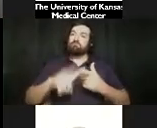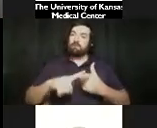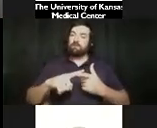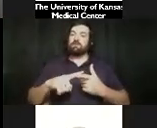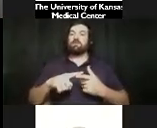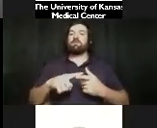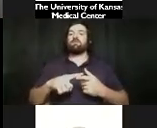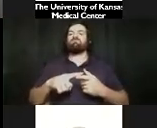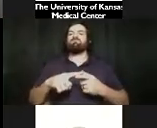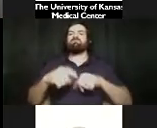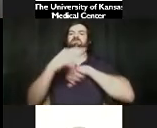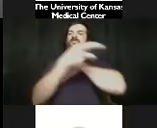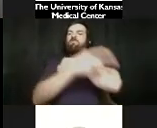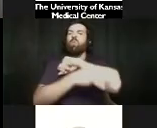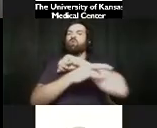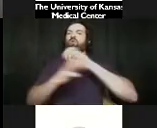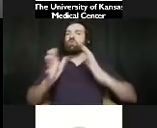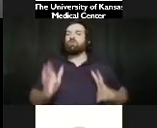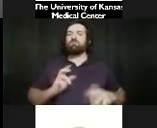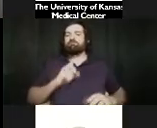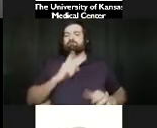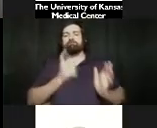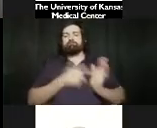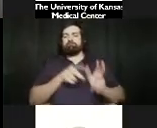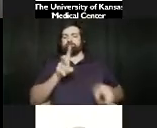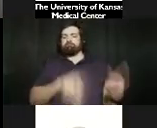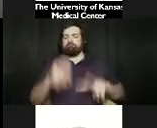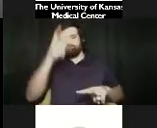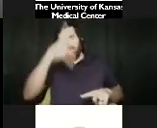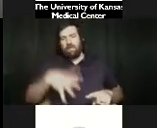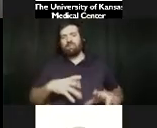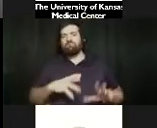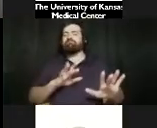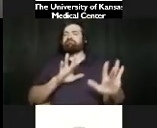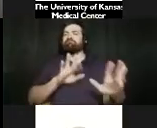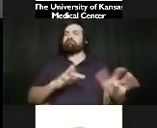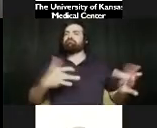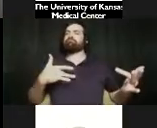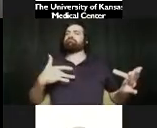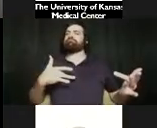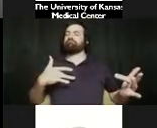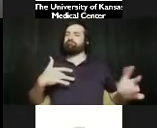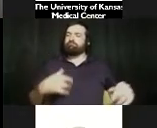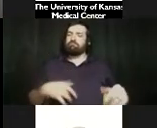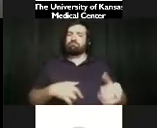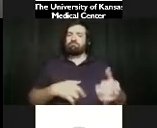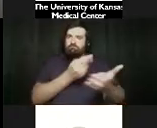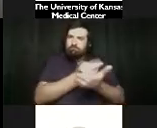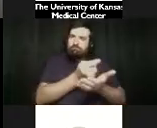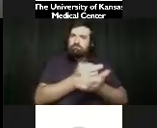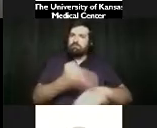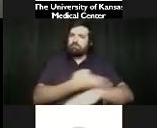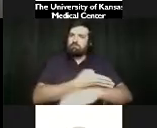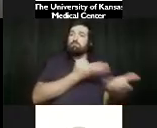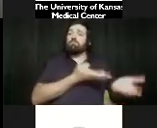lowly foreigner who saw the man and had compassion on him, who treated his wounds, who transported him and